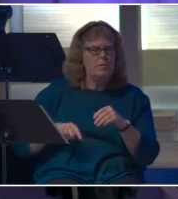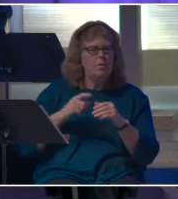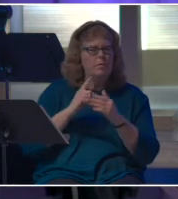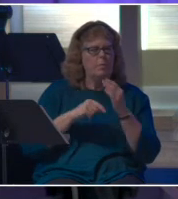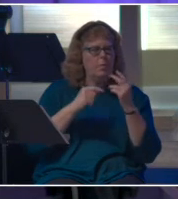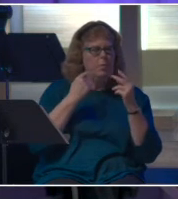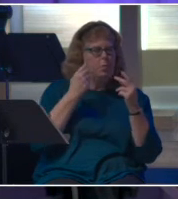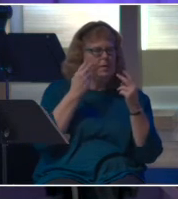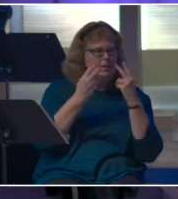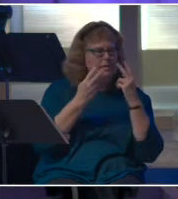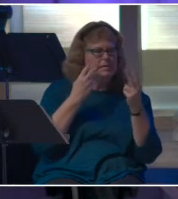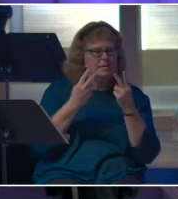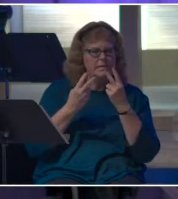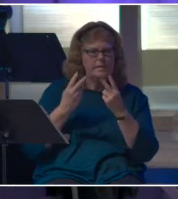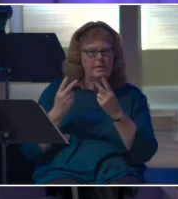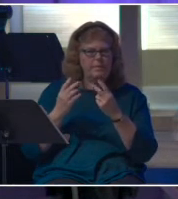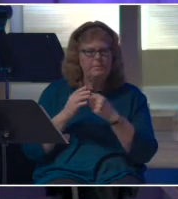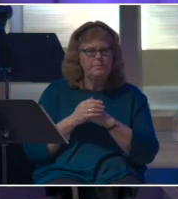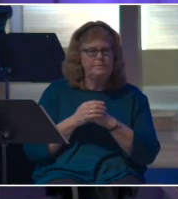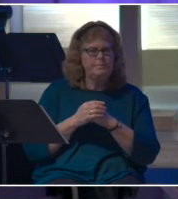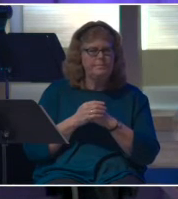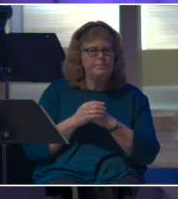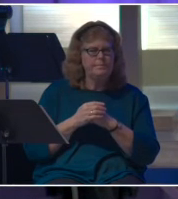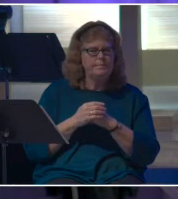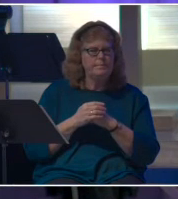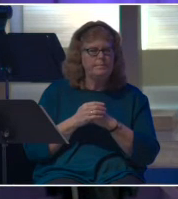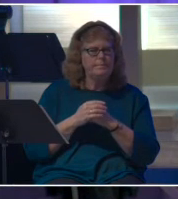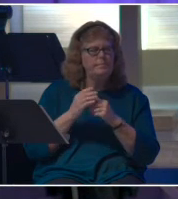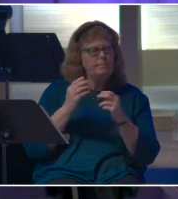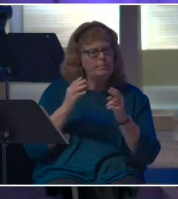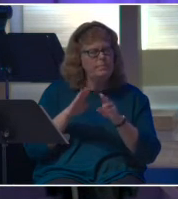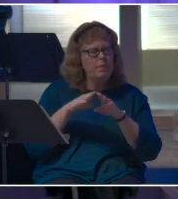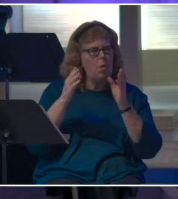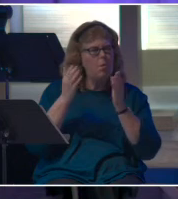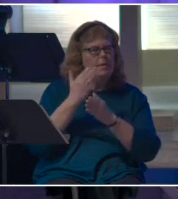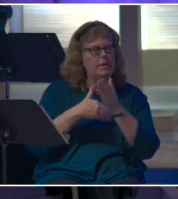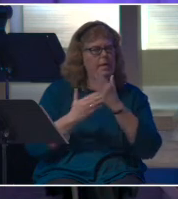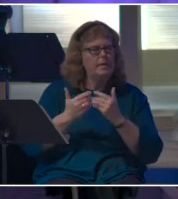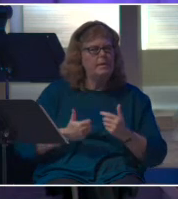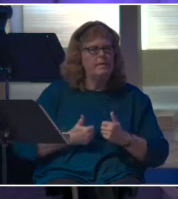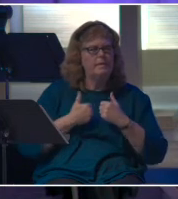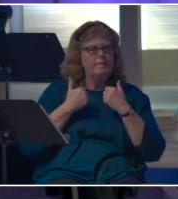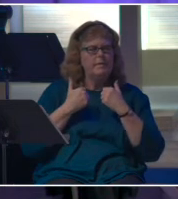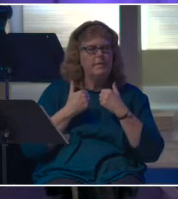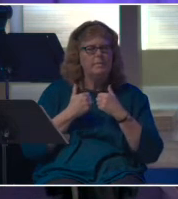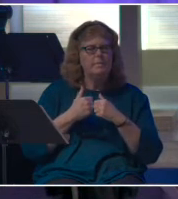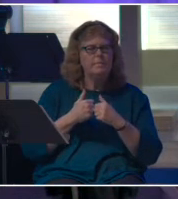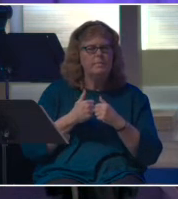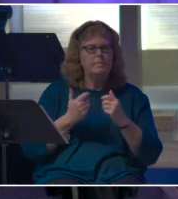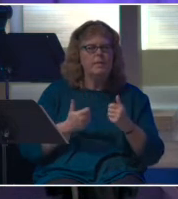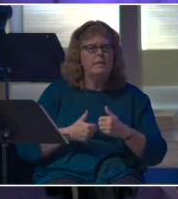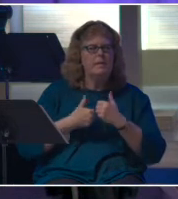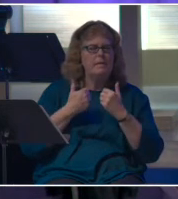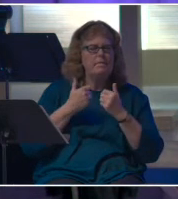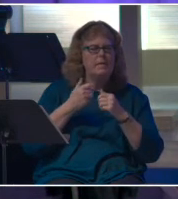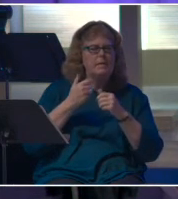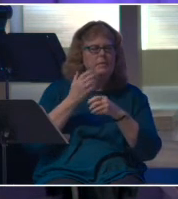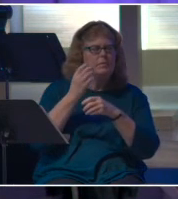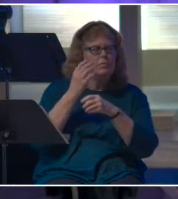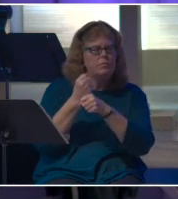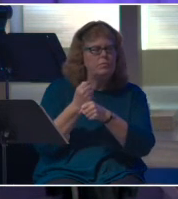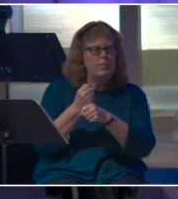we see. It's open-handed living. It's what it is. It's living based on